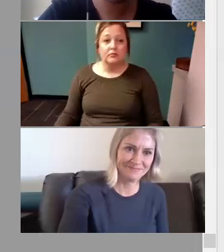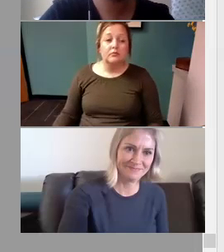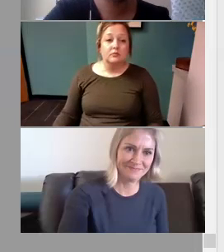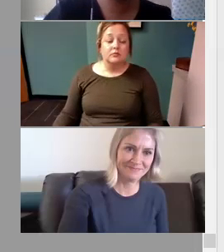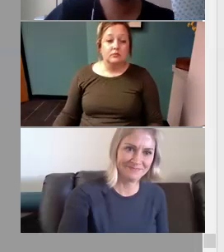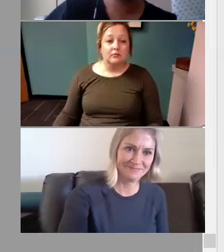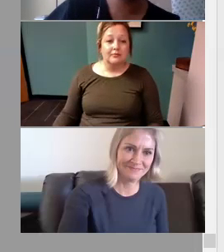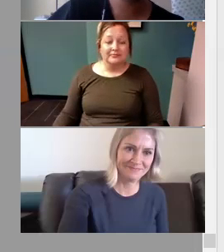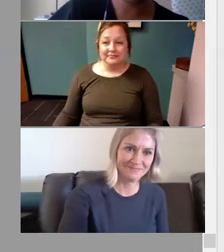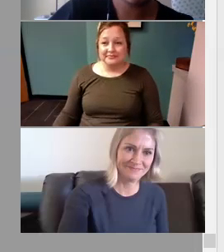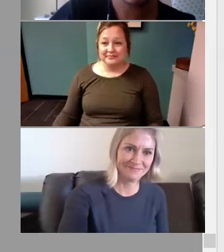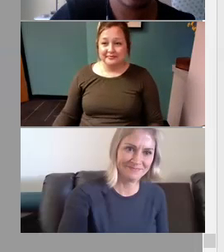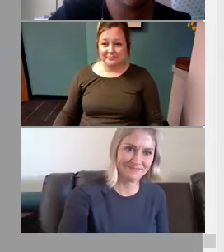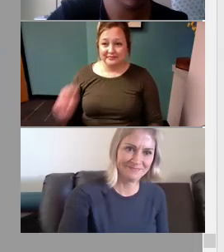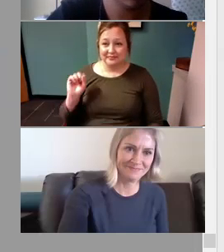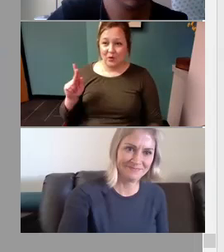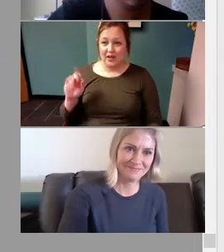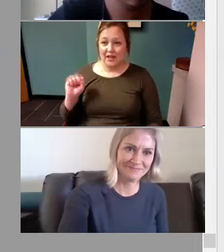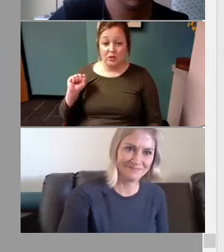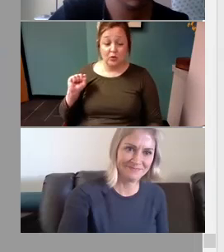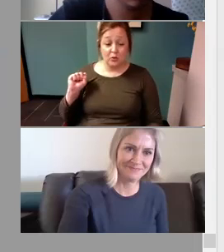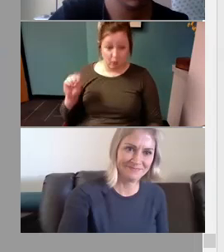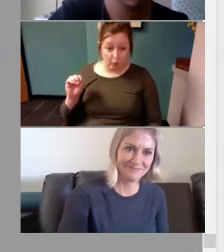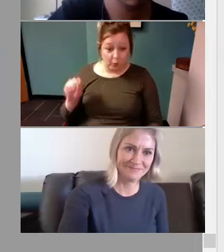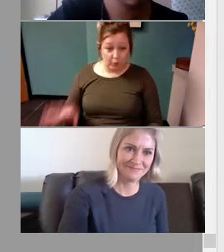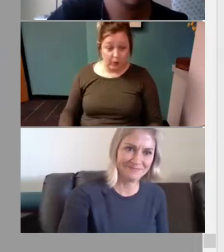Okay. So,